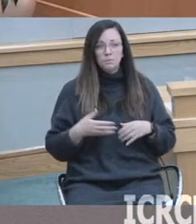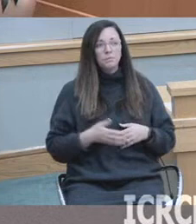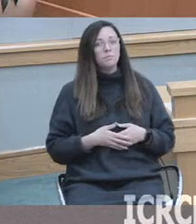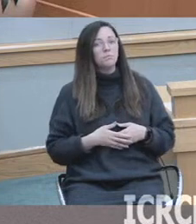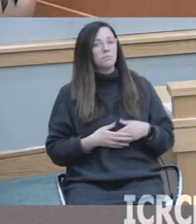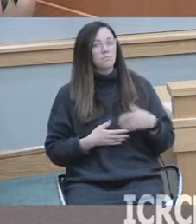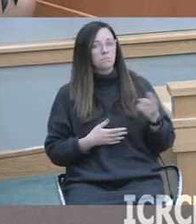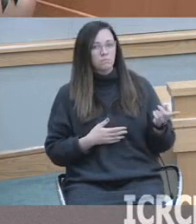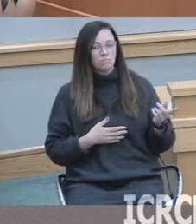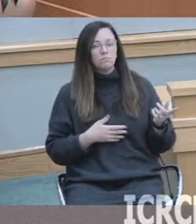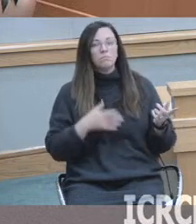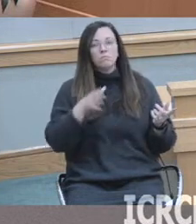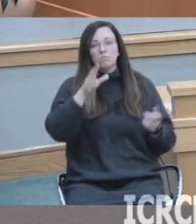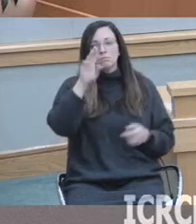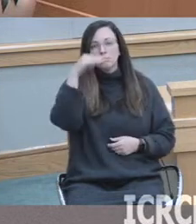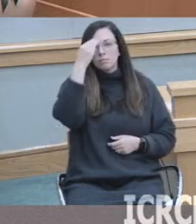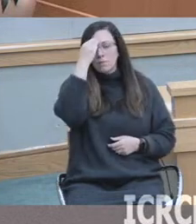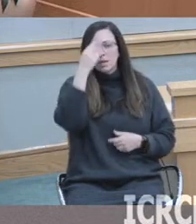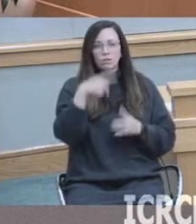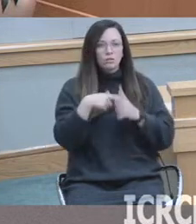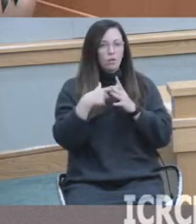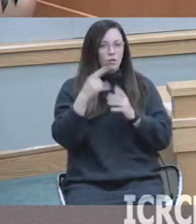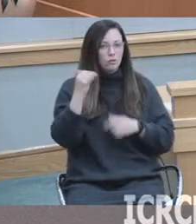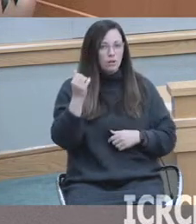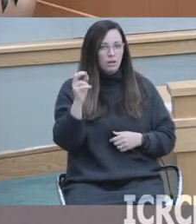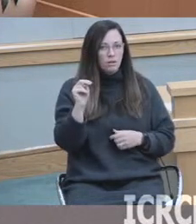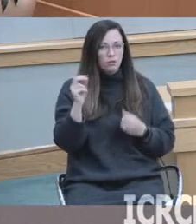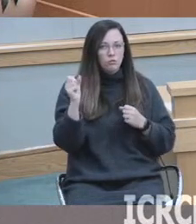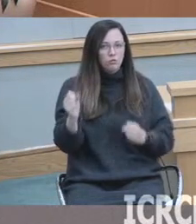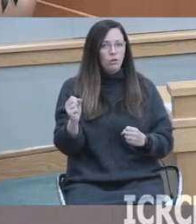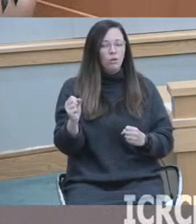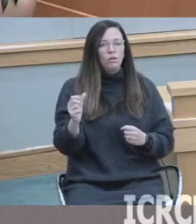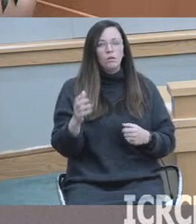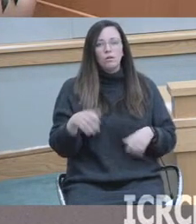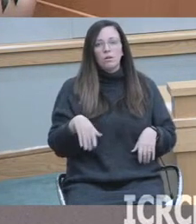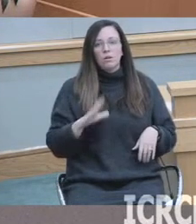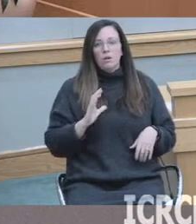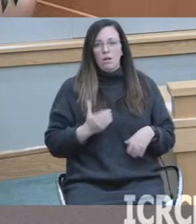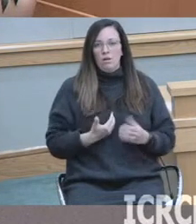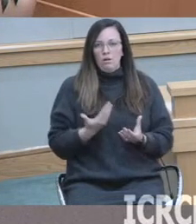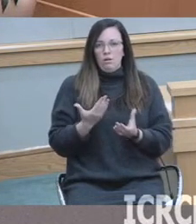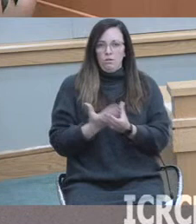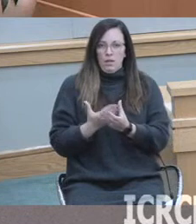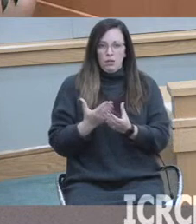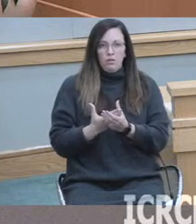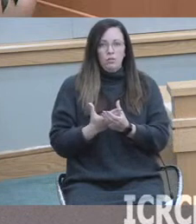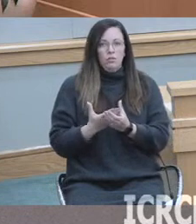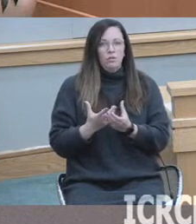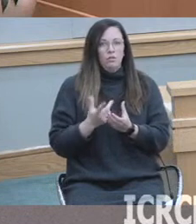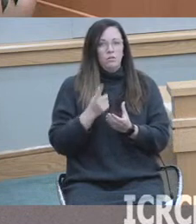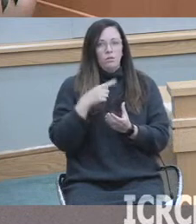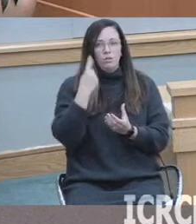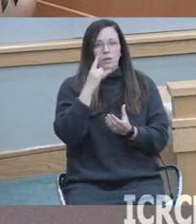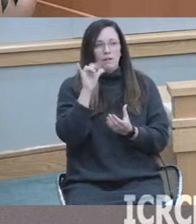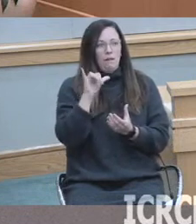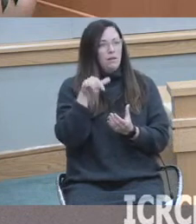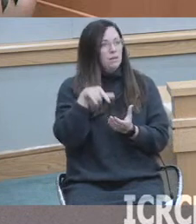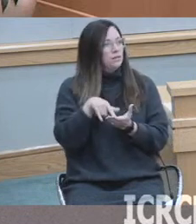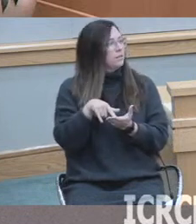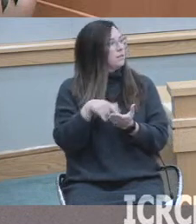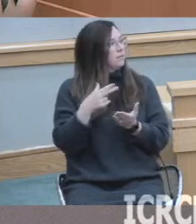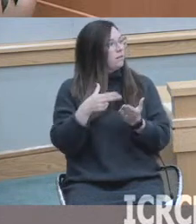Mayor, started off January very strong. The records are accurate. Looks like it's the